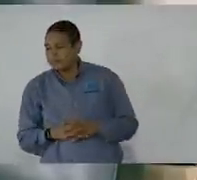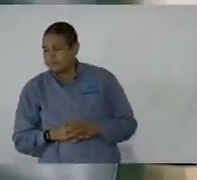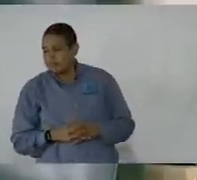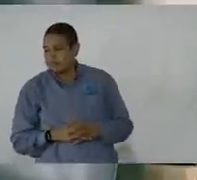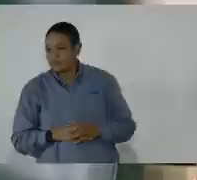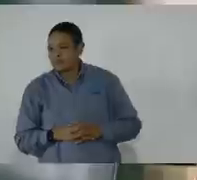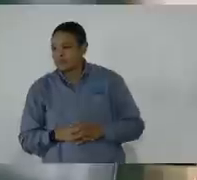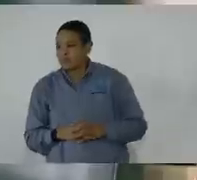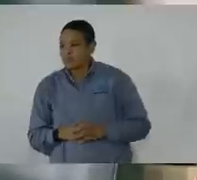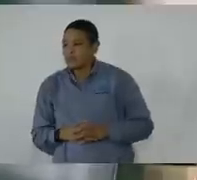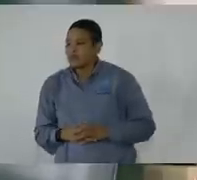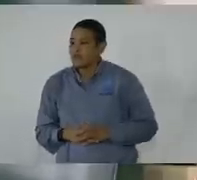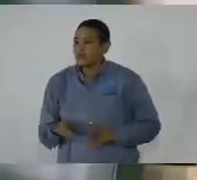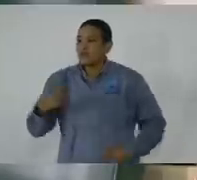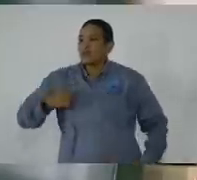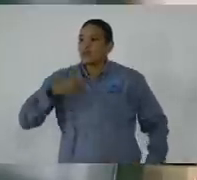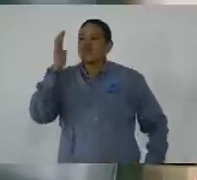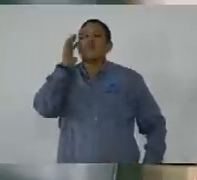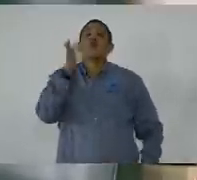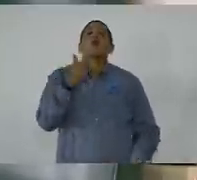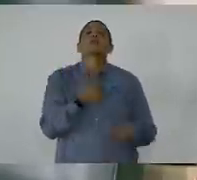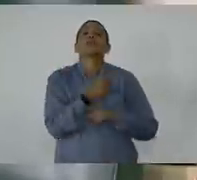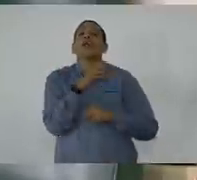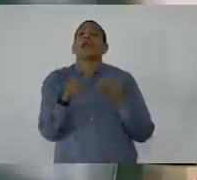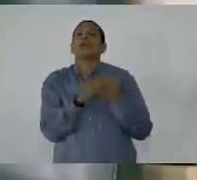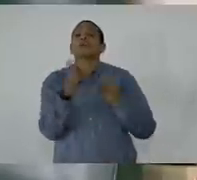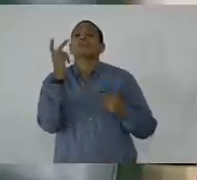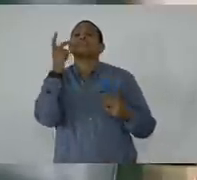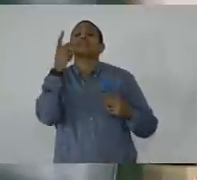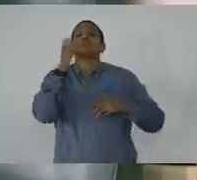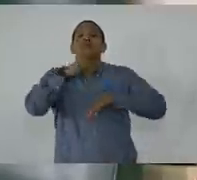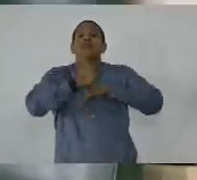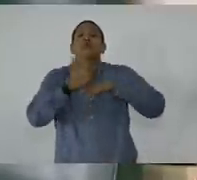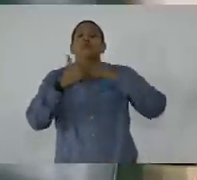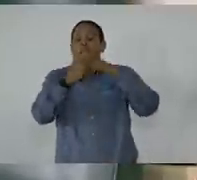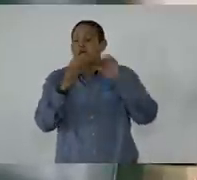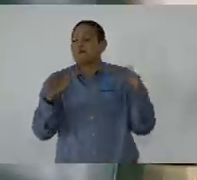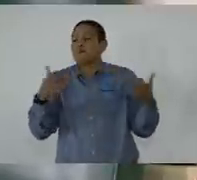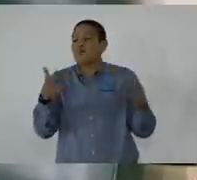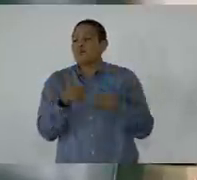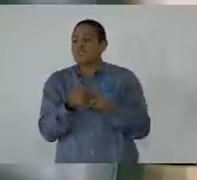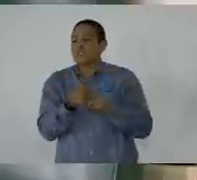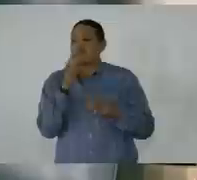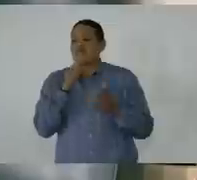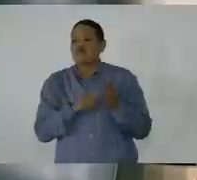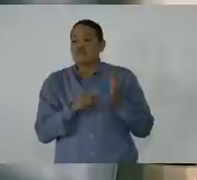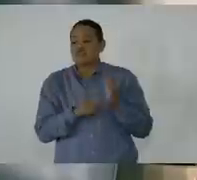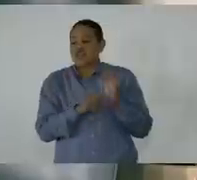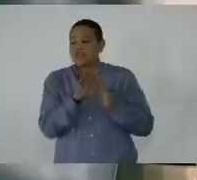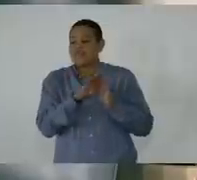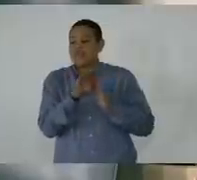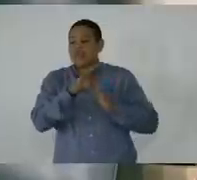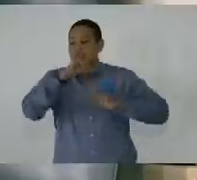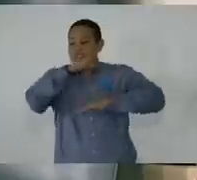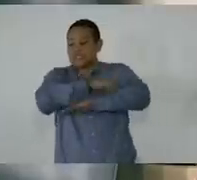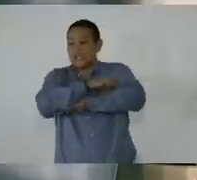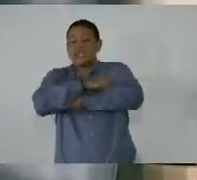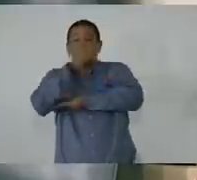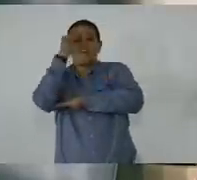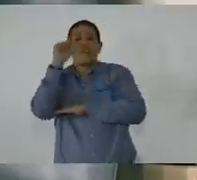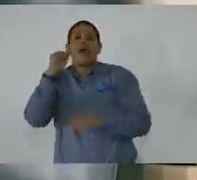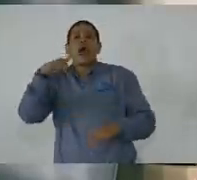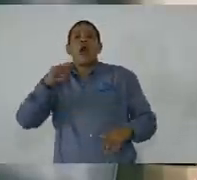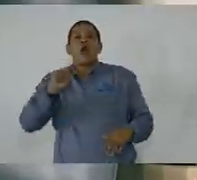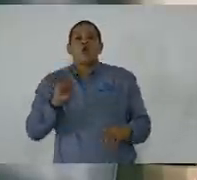Speaker, we will also see to the establishing of the research and development stations for